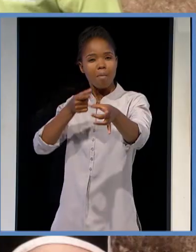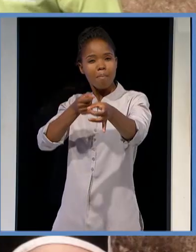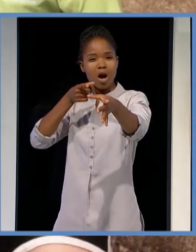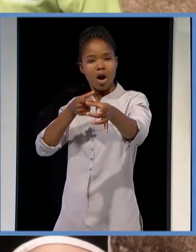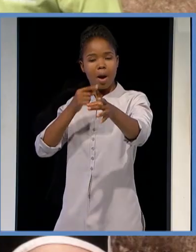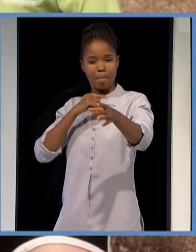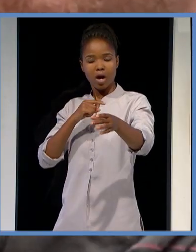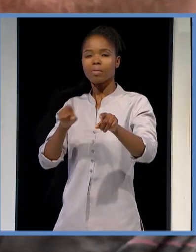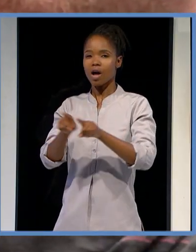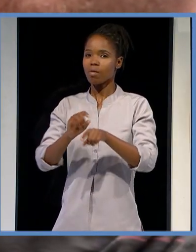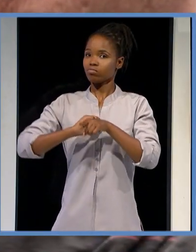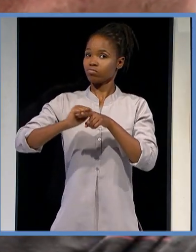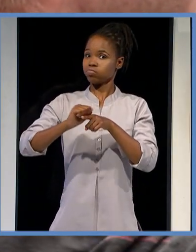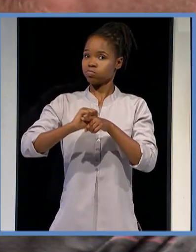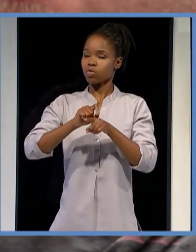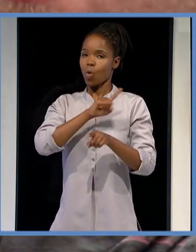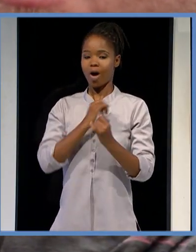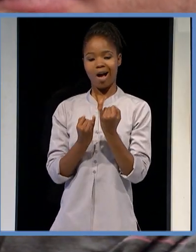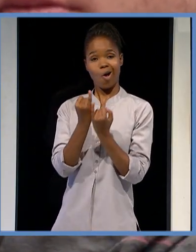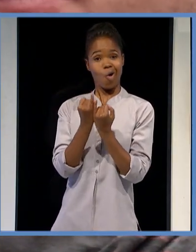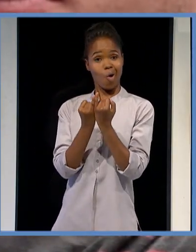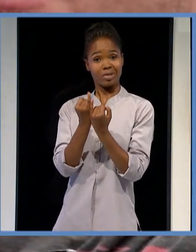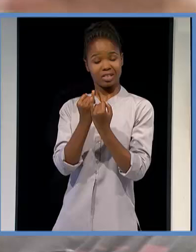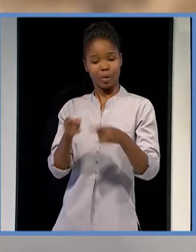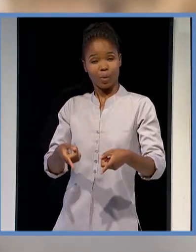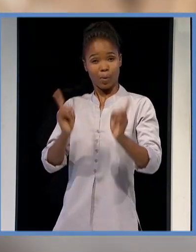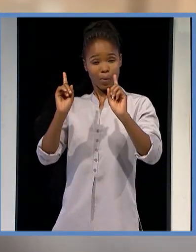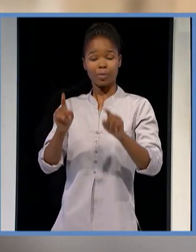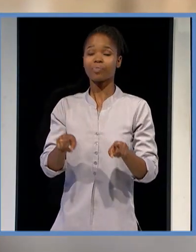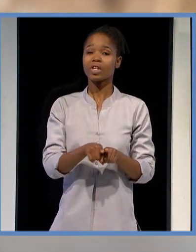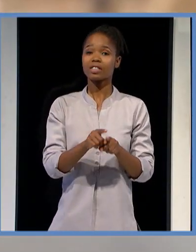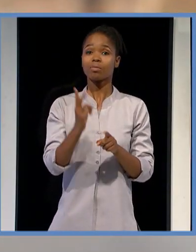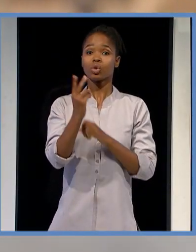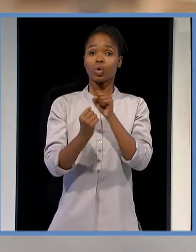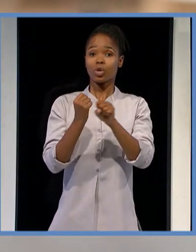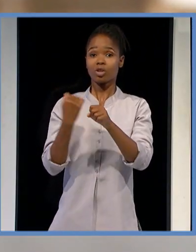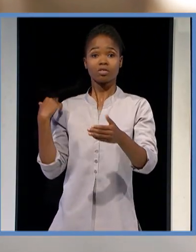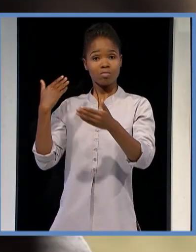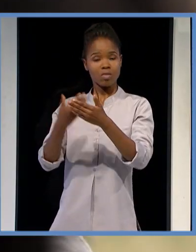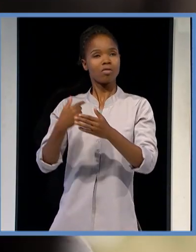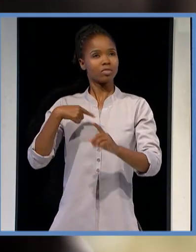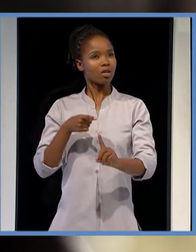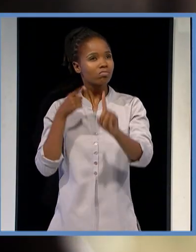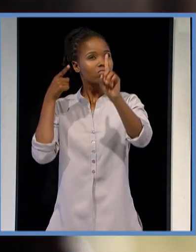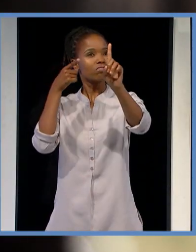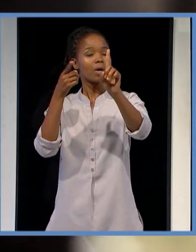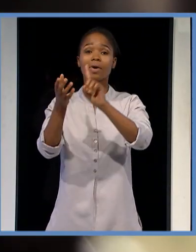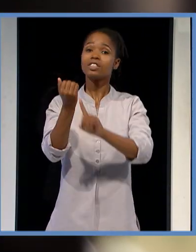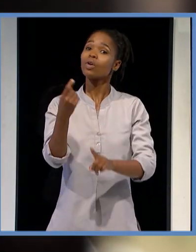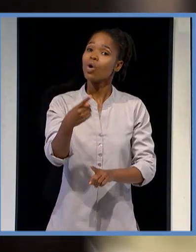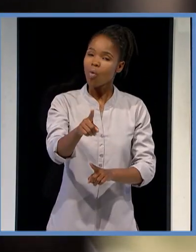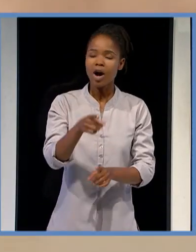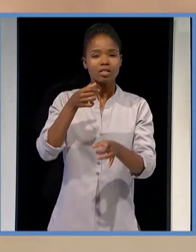the tournament coming up. I started 2 years ago, and at that point I set a goal that I wanted to be the